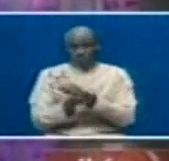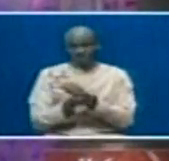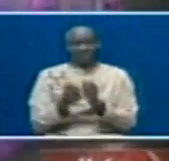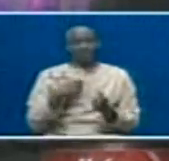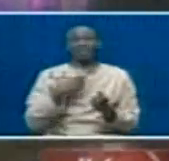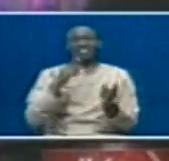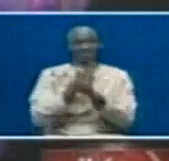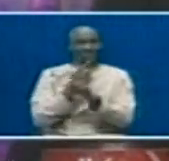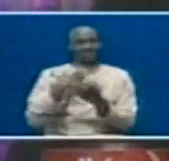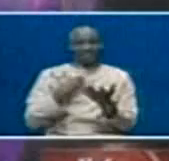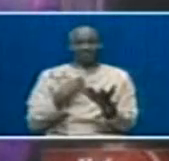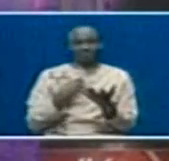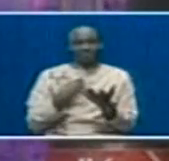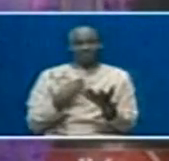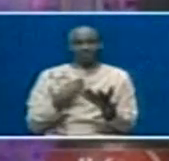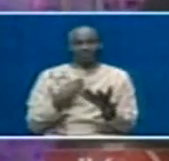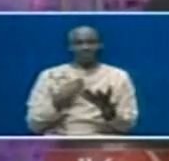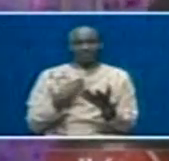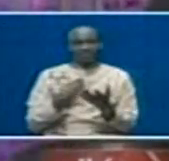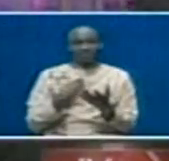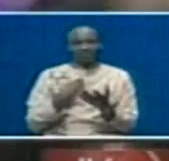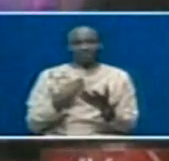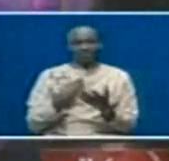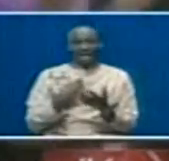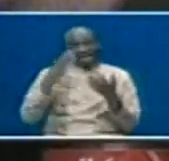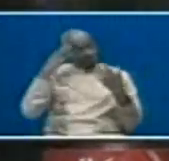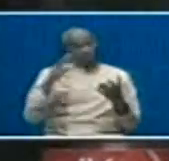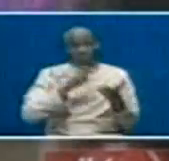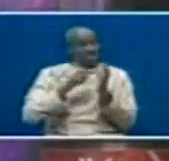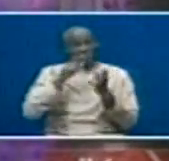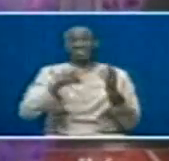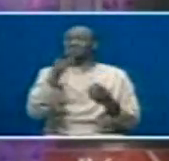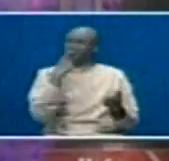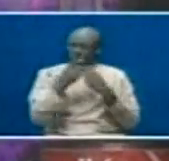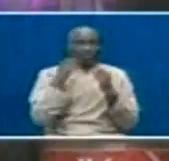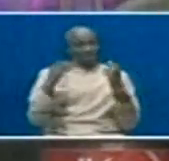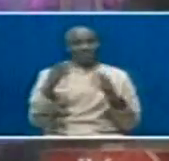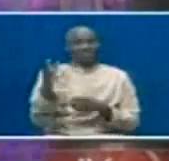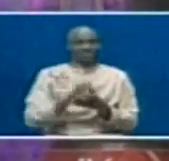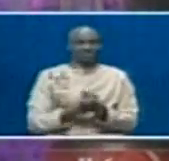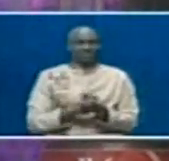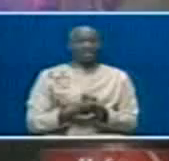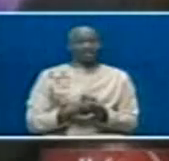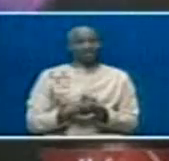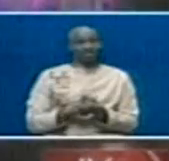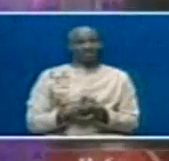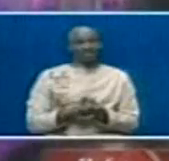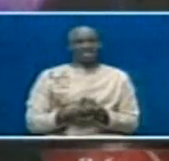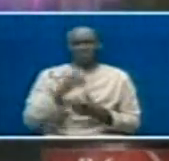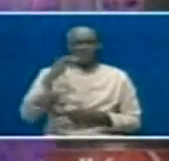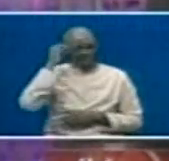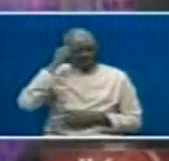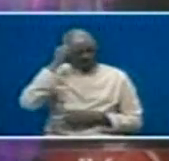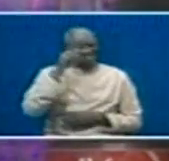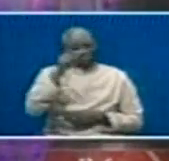alteration finds, or bend with the remover to move. I don't know what it means, I swear to you, Jeff. But I recited, you memorized it. I memorized